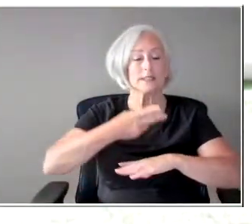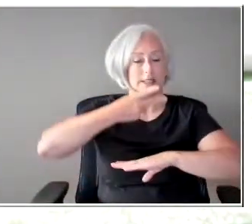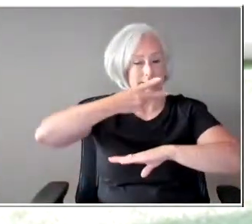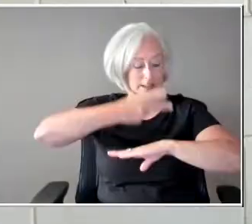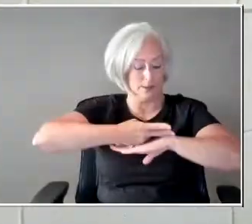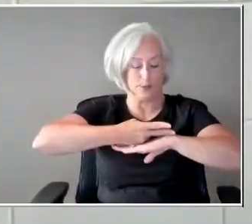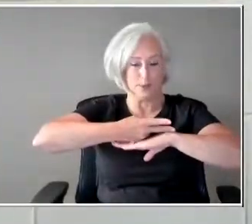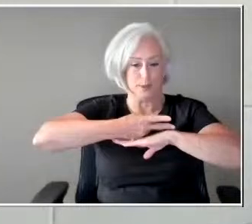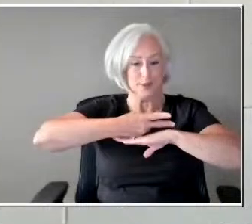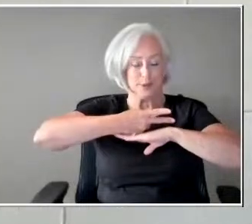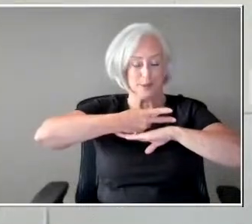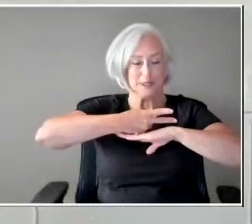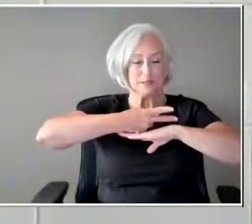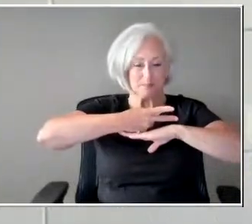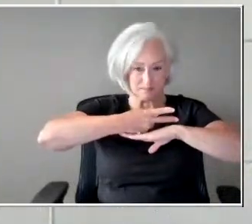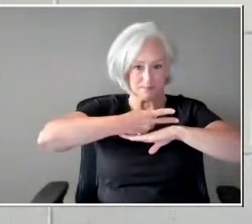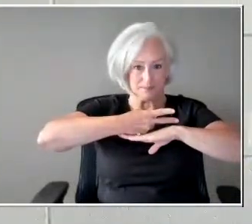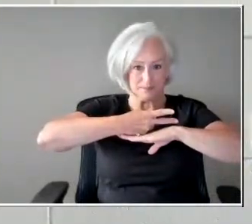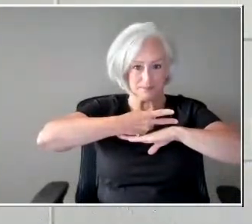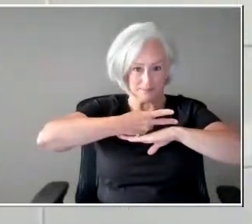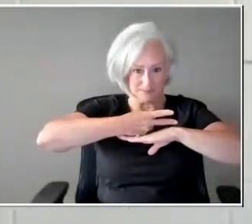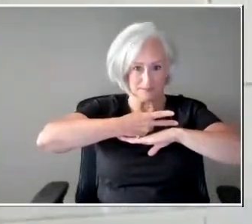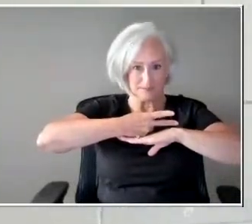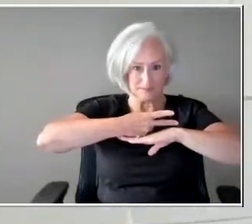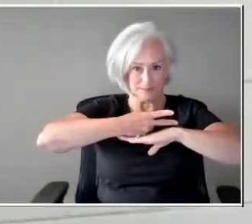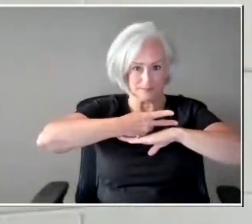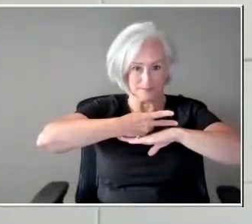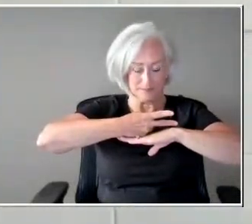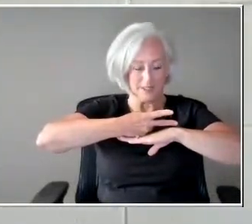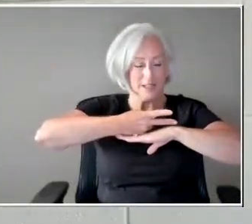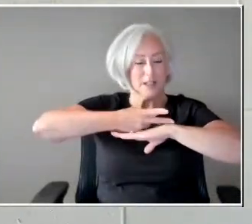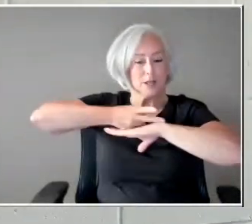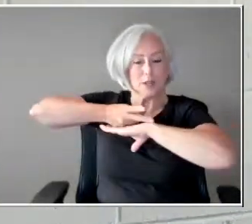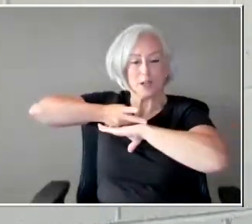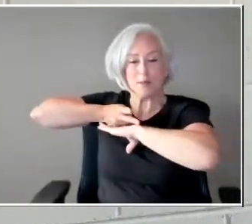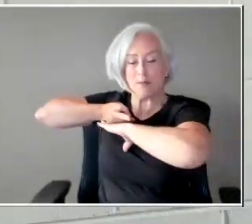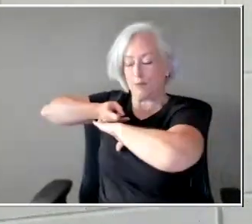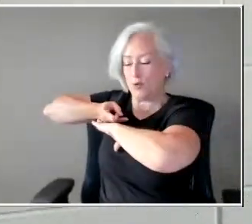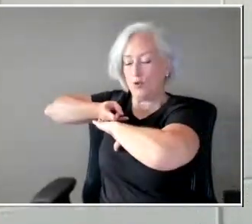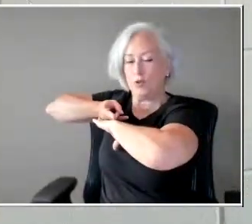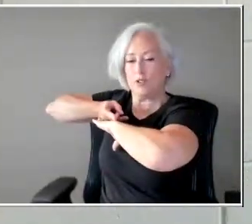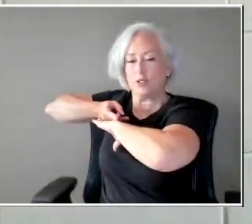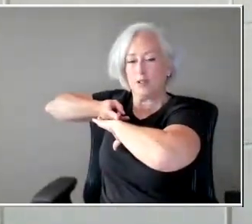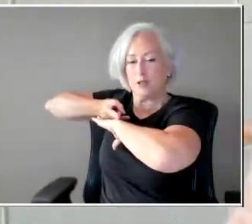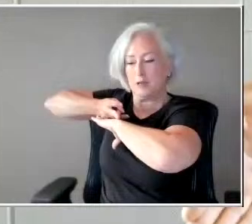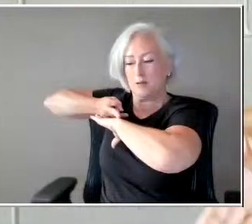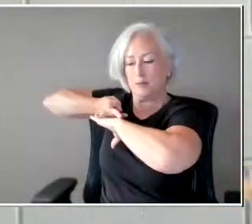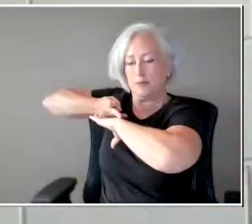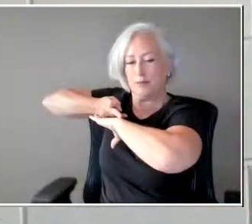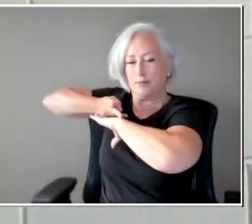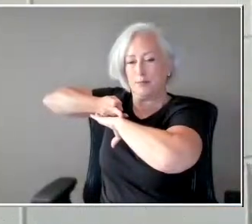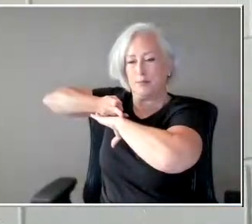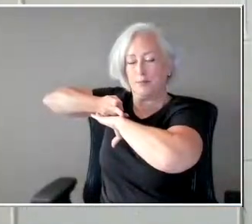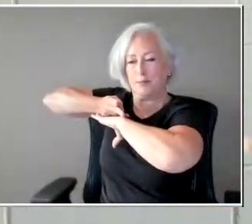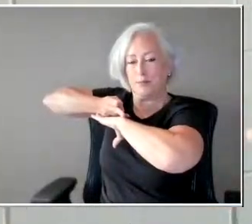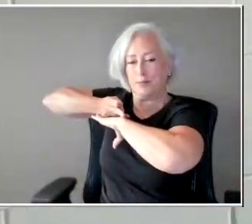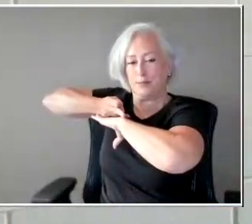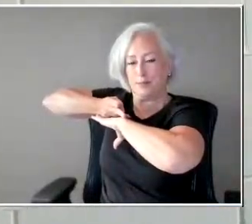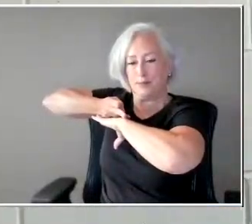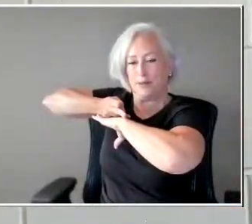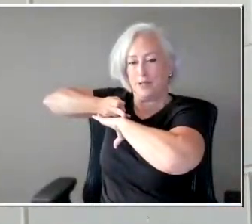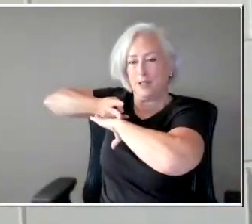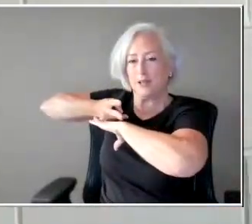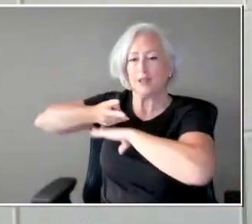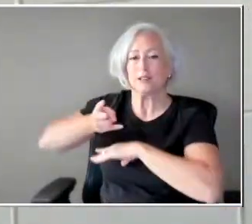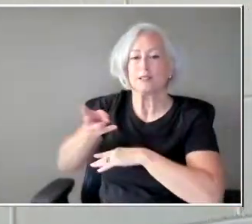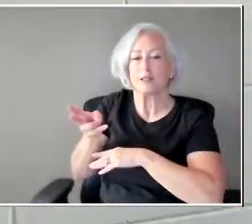hands going to grab that ankle. You're going to pull your heel up to your glutes. Here we're stretching your quad, okay? So usually you're going to start with your body being in a